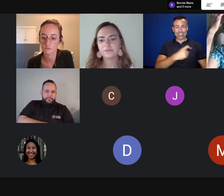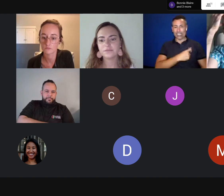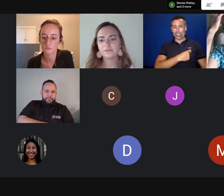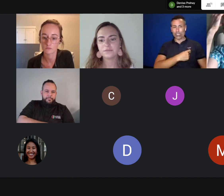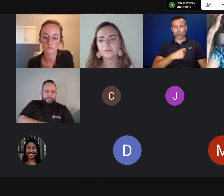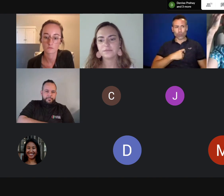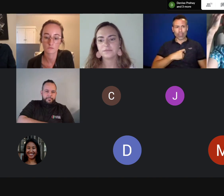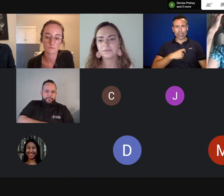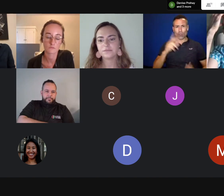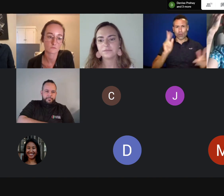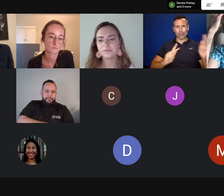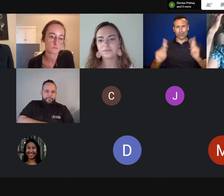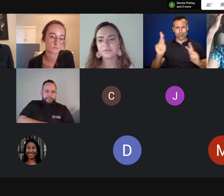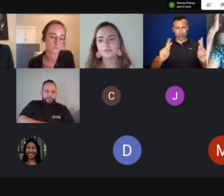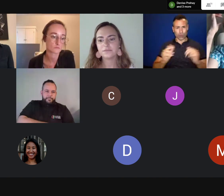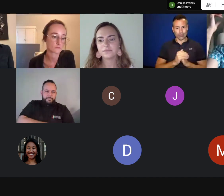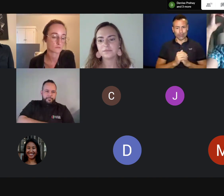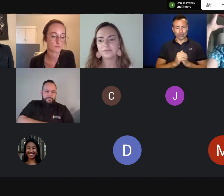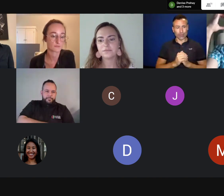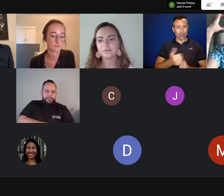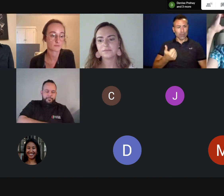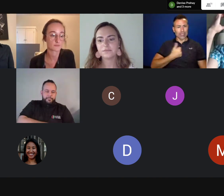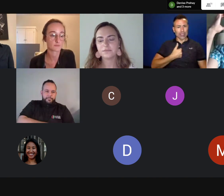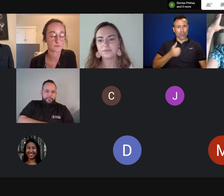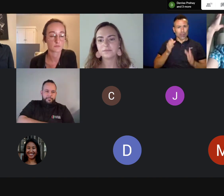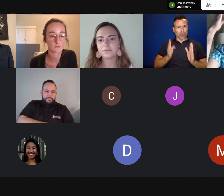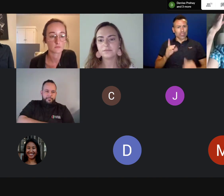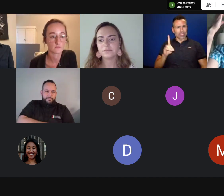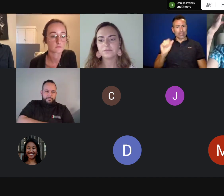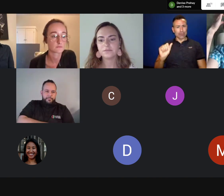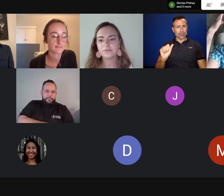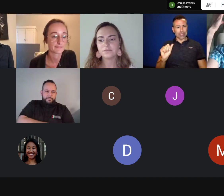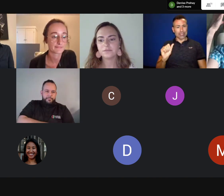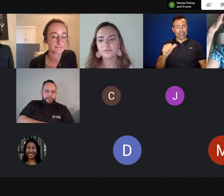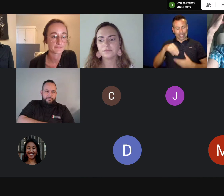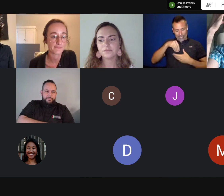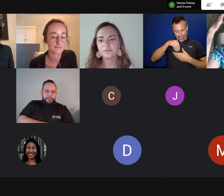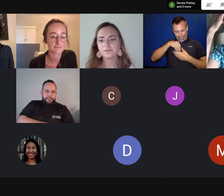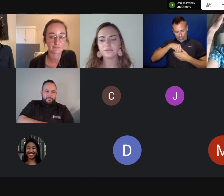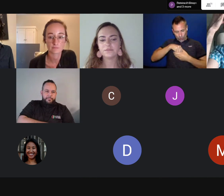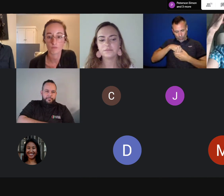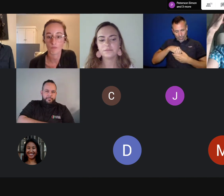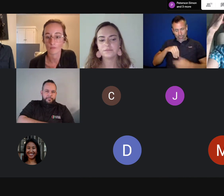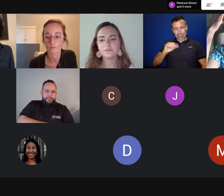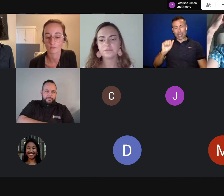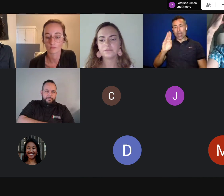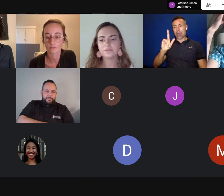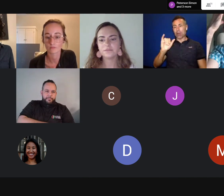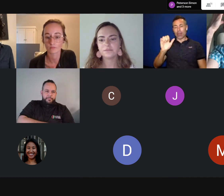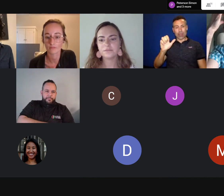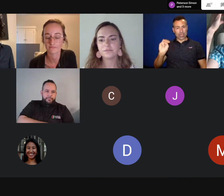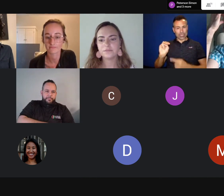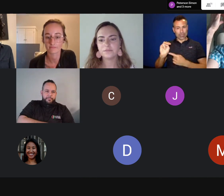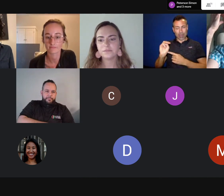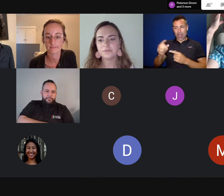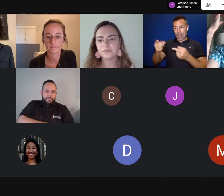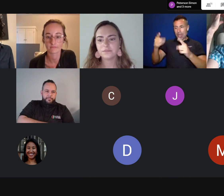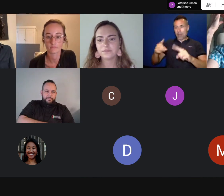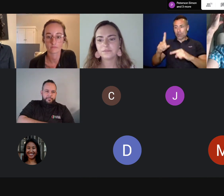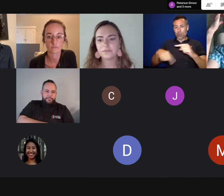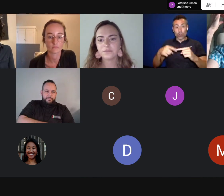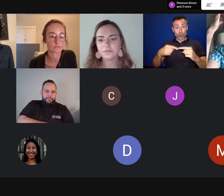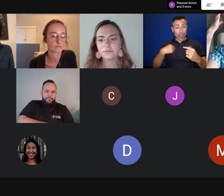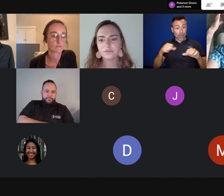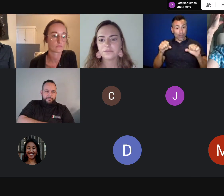as a person with a disability, so internalized ableism also happens when you have the ability to do something that